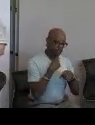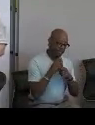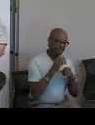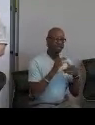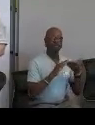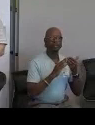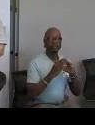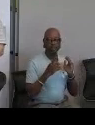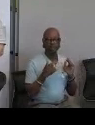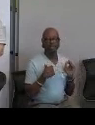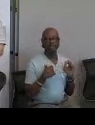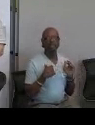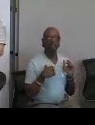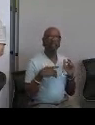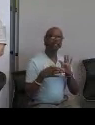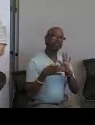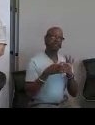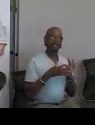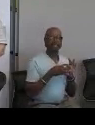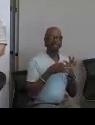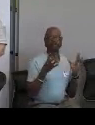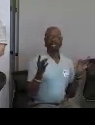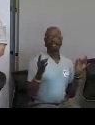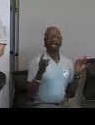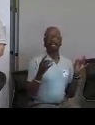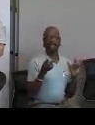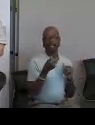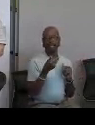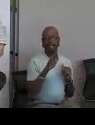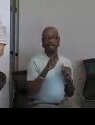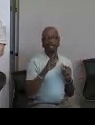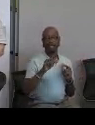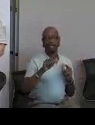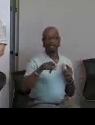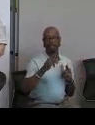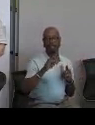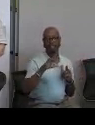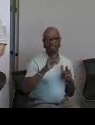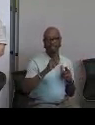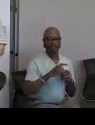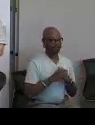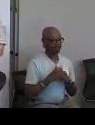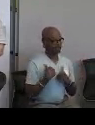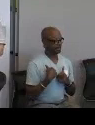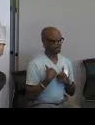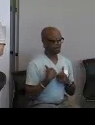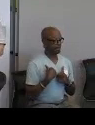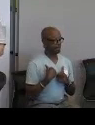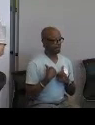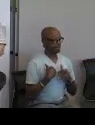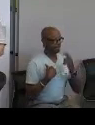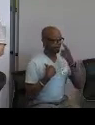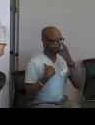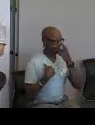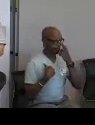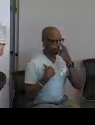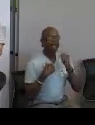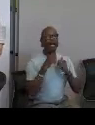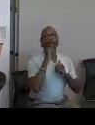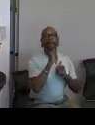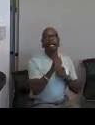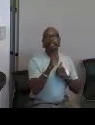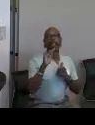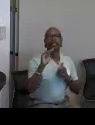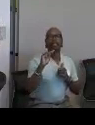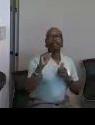of practice around tactile graphics. And I am not a map